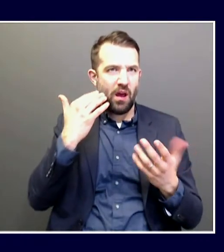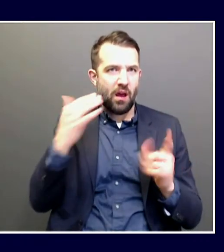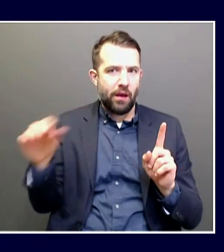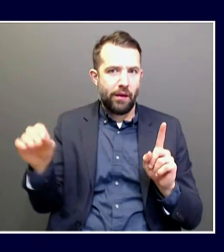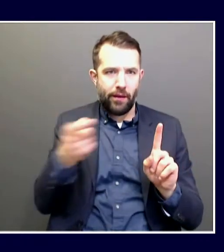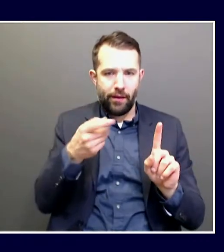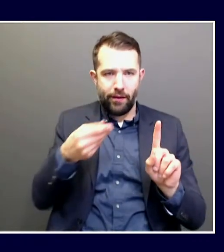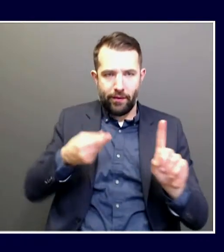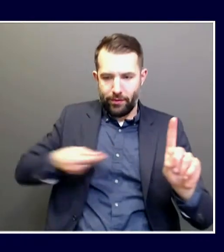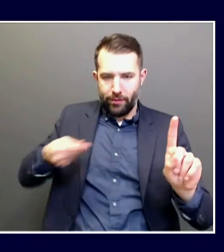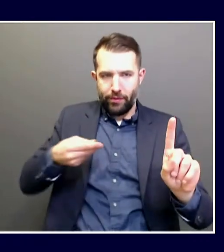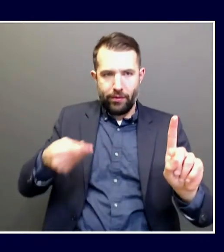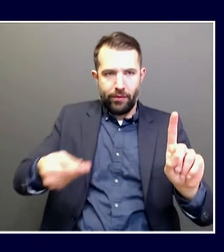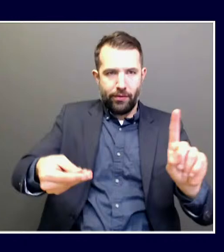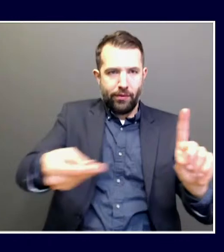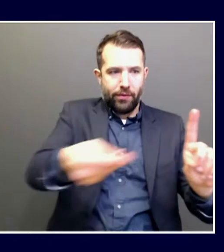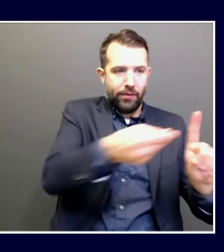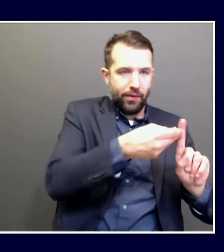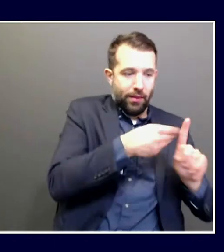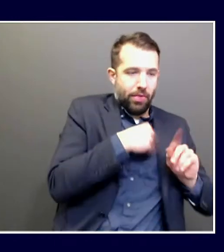when the first case was detected.